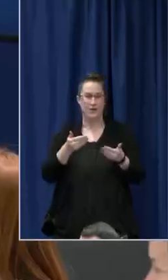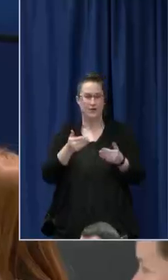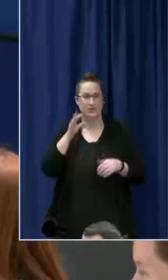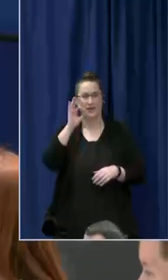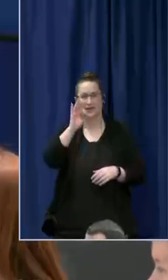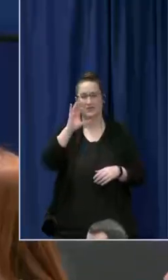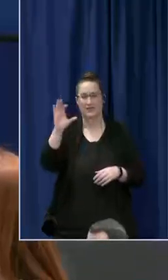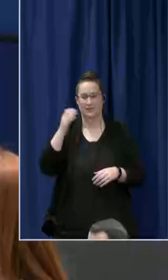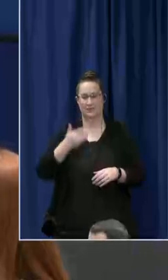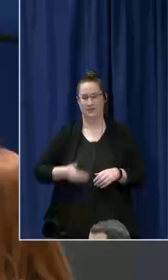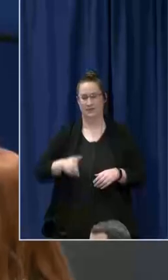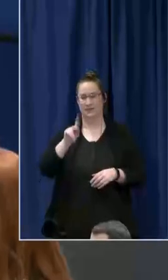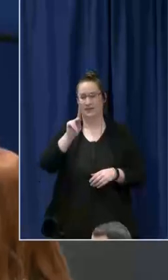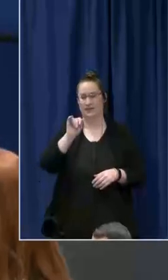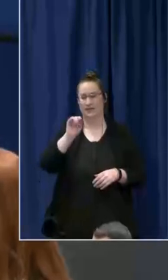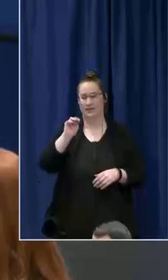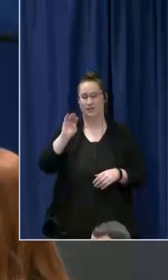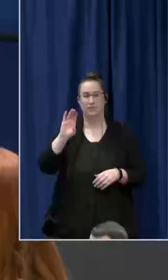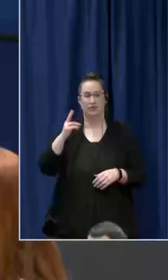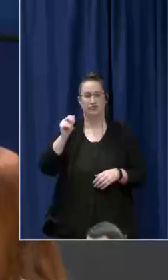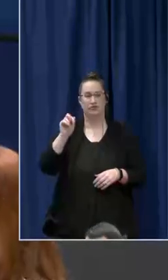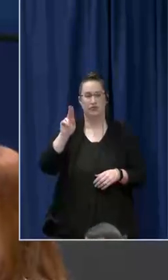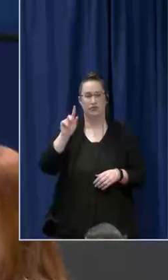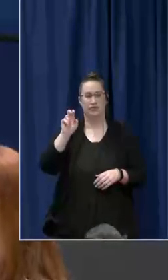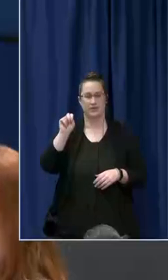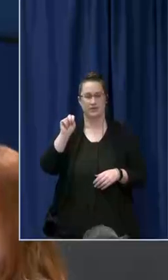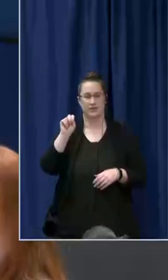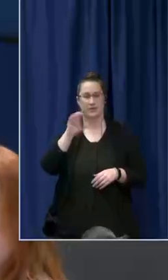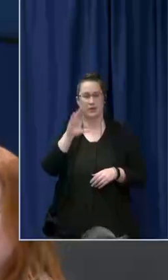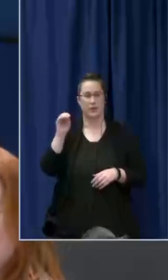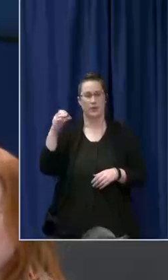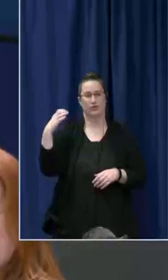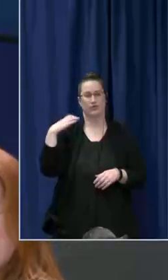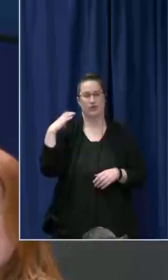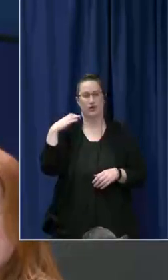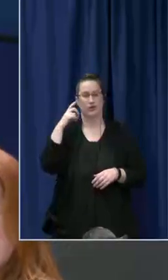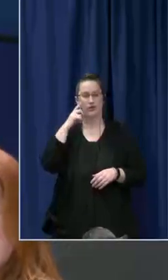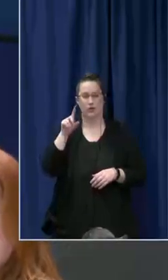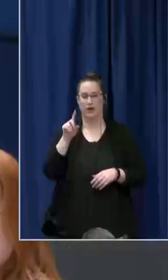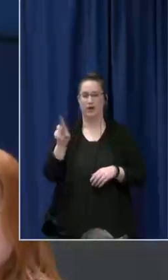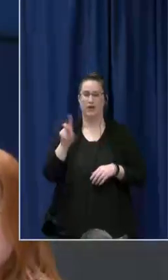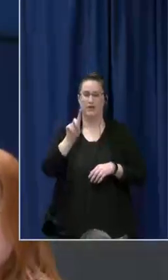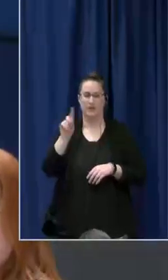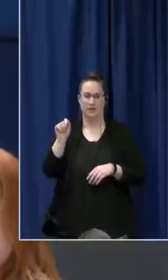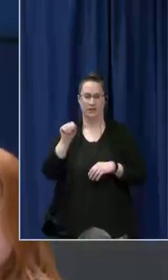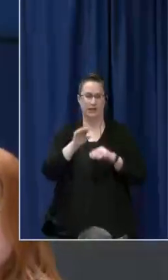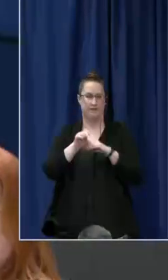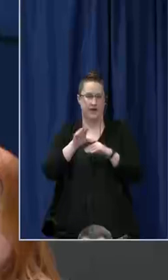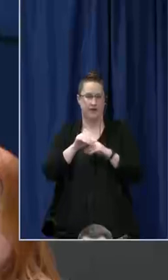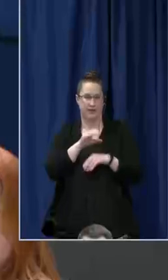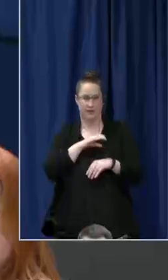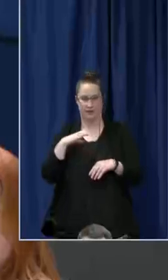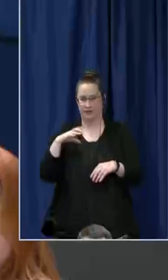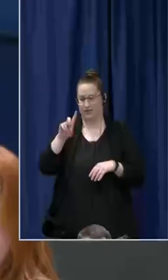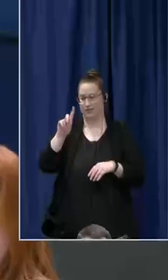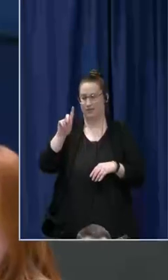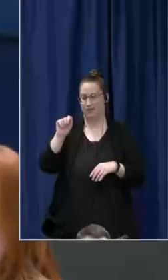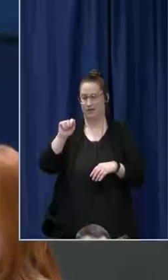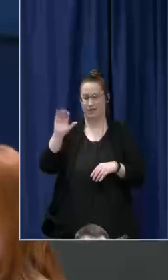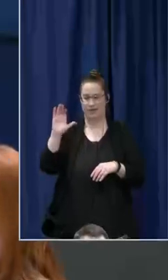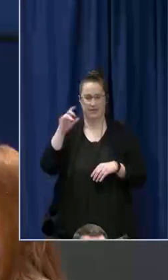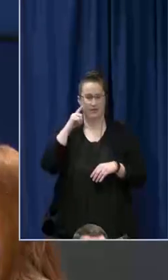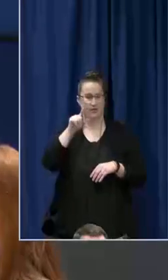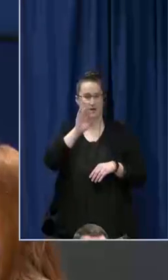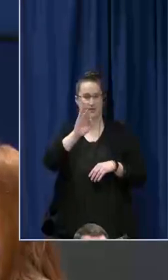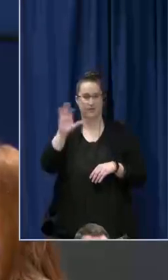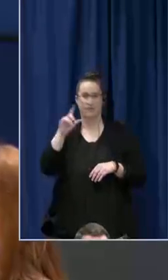I'm Kim Charlson, co-chair of the Disability Advisory Committee for the Federal Communications Commission. I want to